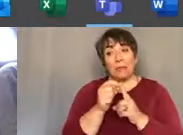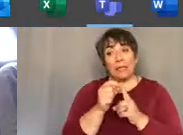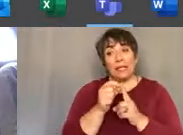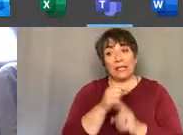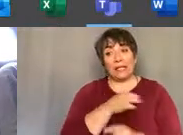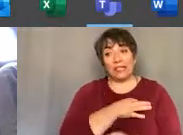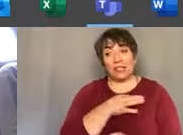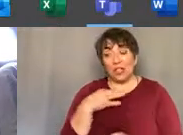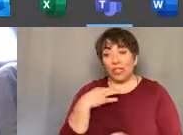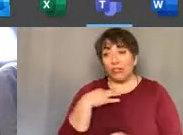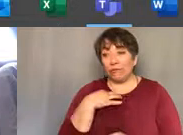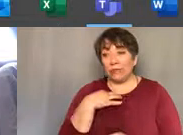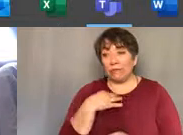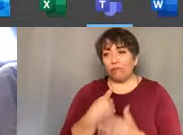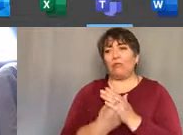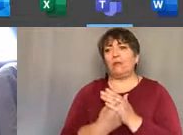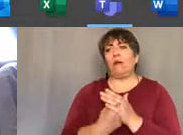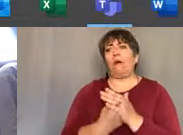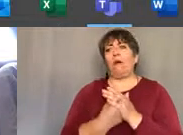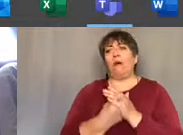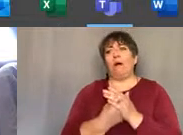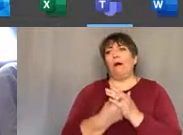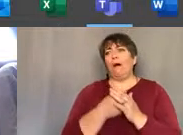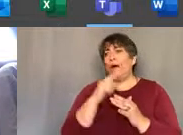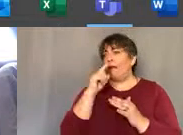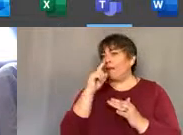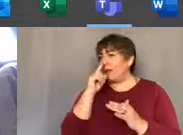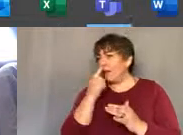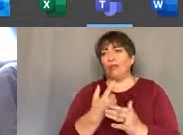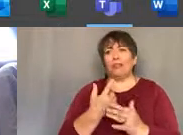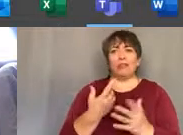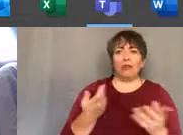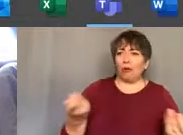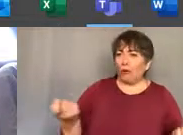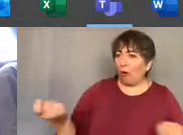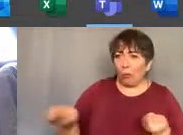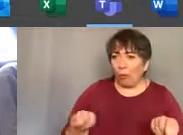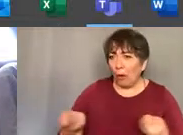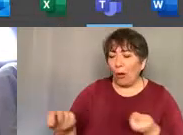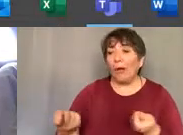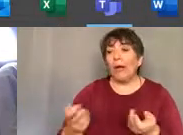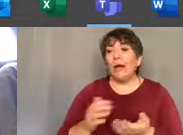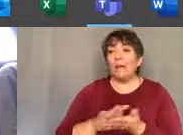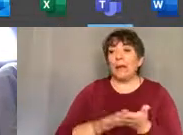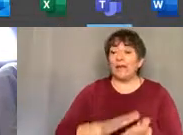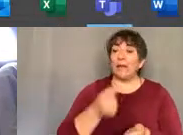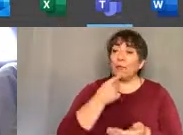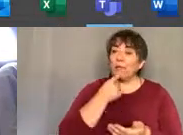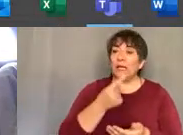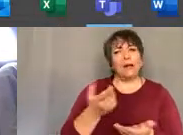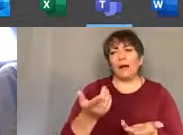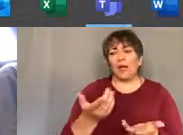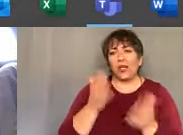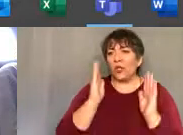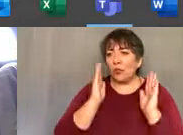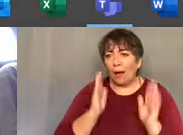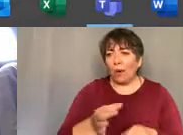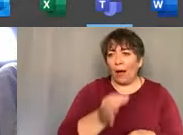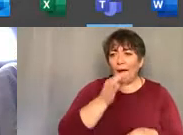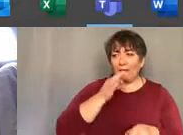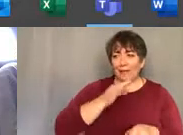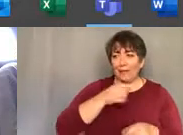obviously capacity there, that a lot of patients were signposted to our service. So this is existing patients whose